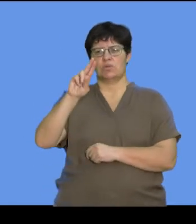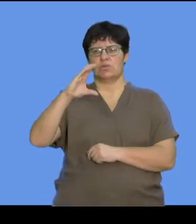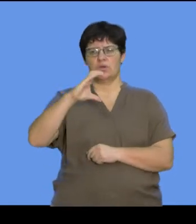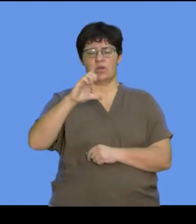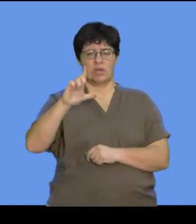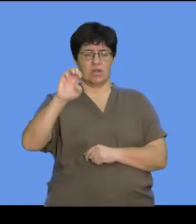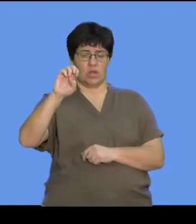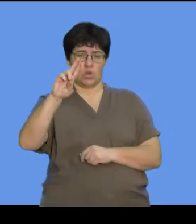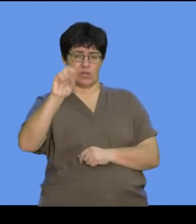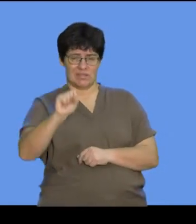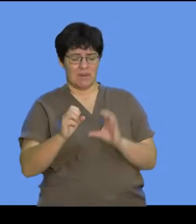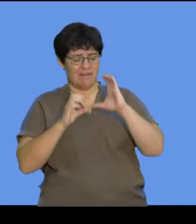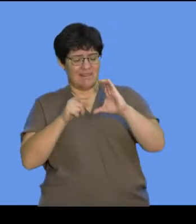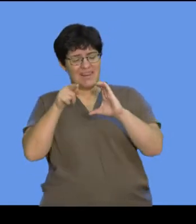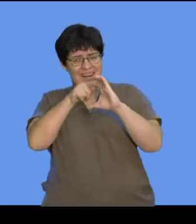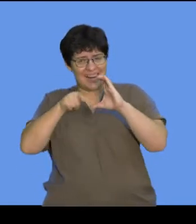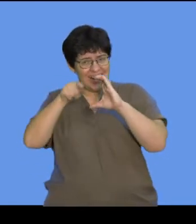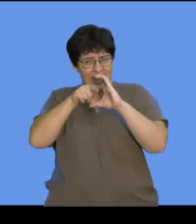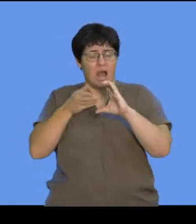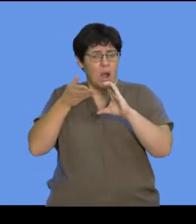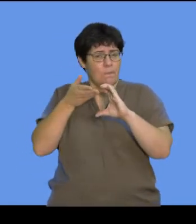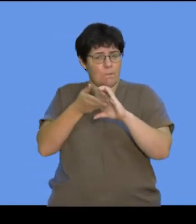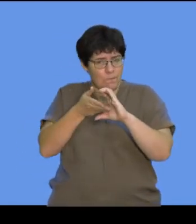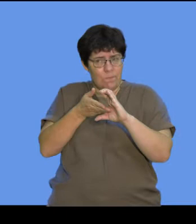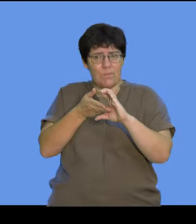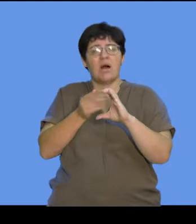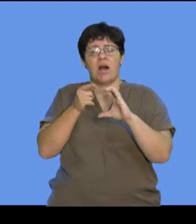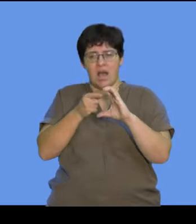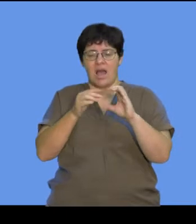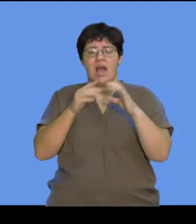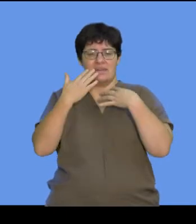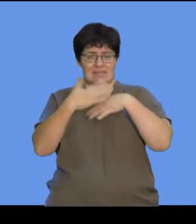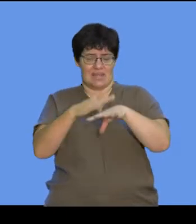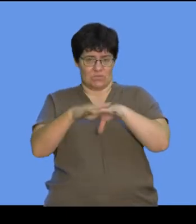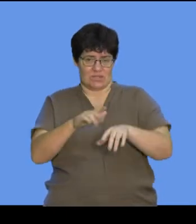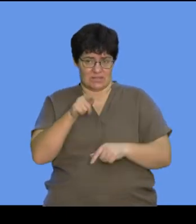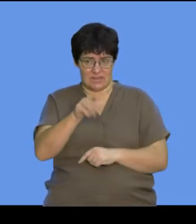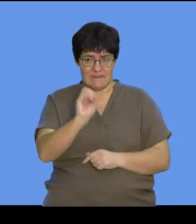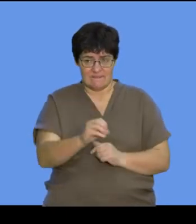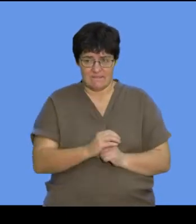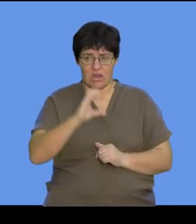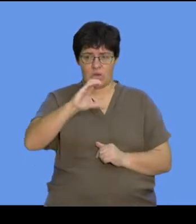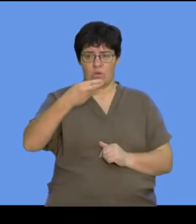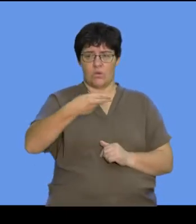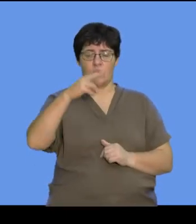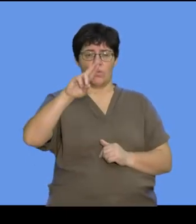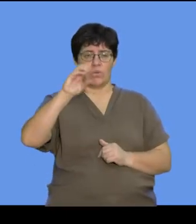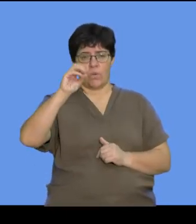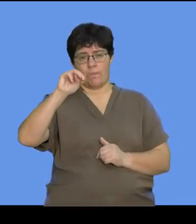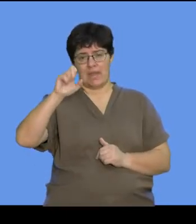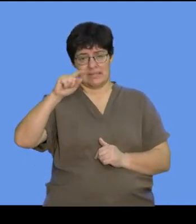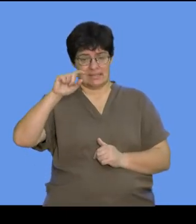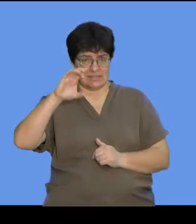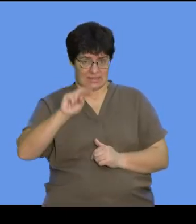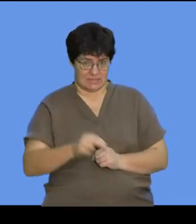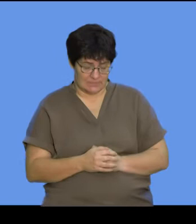is that organelle in the cell that contains the chromatin network. And if you look very carefully into this diagram, you can see that